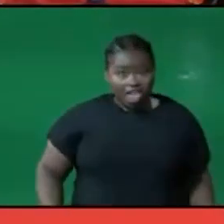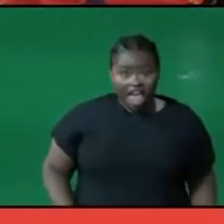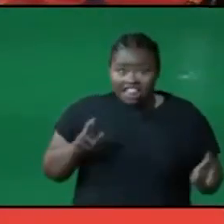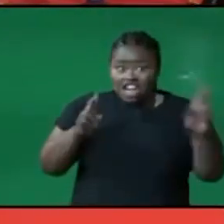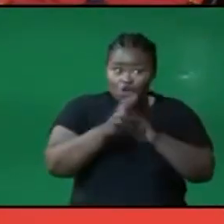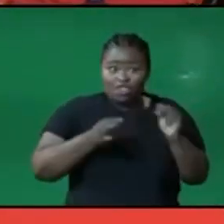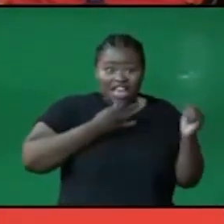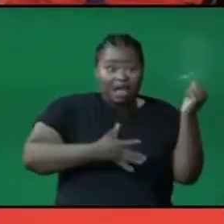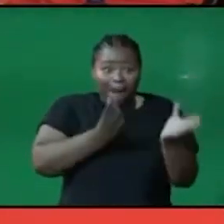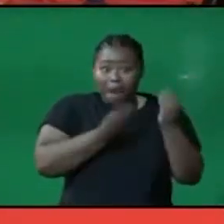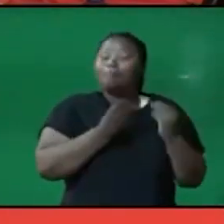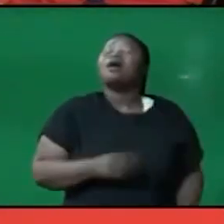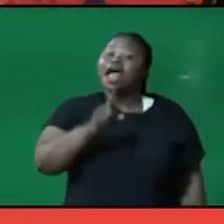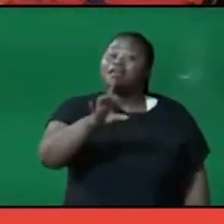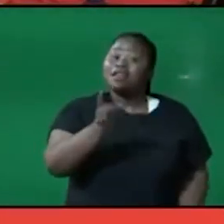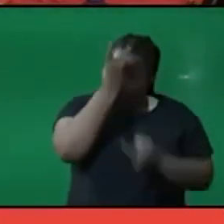Resolution